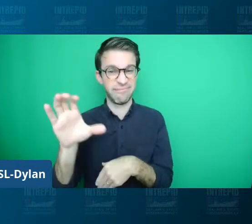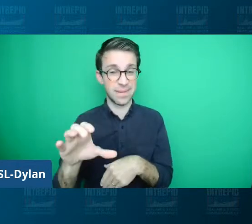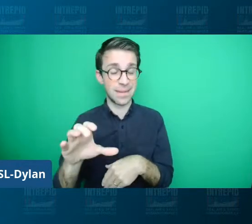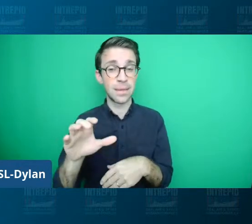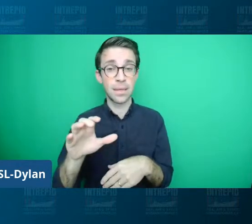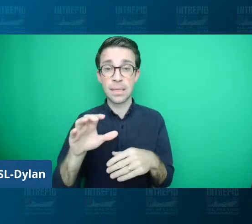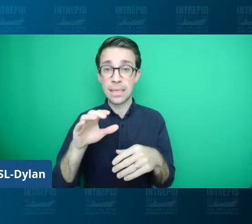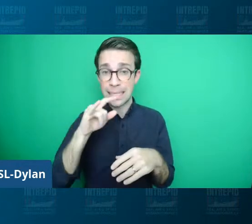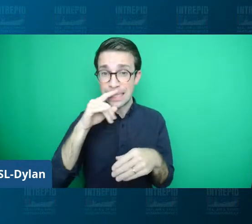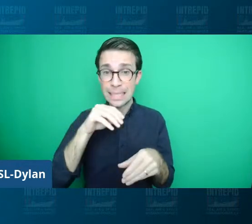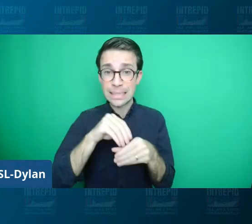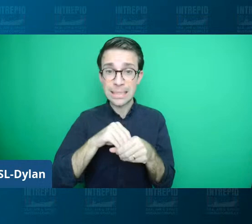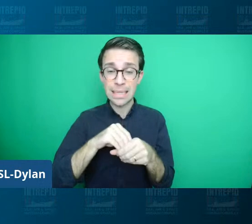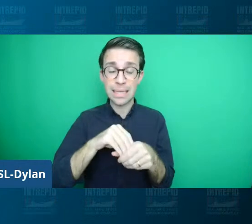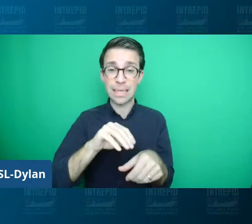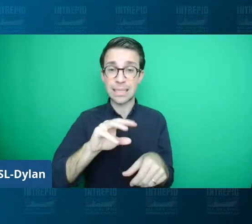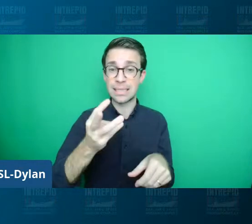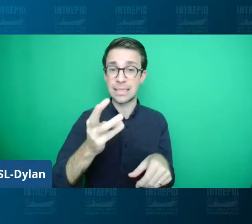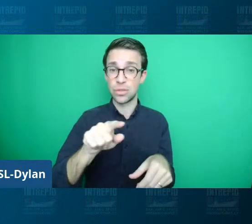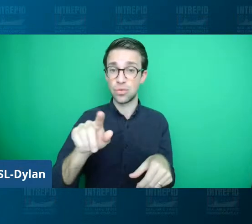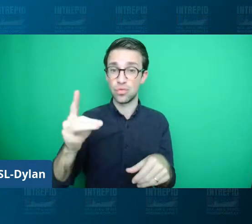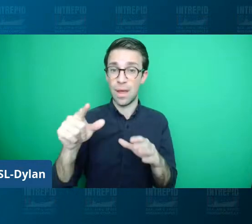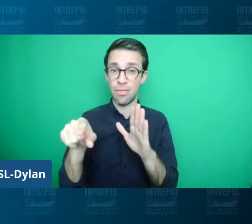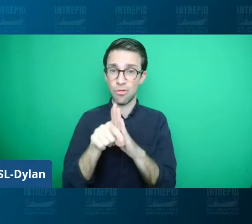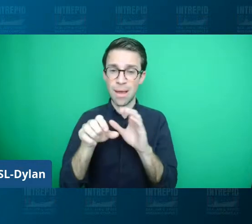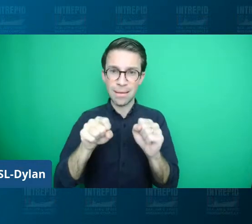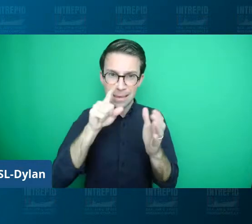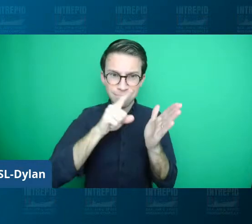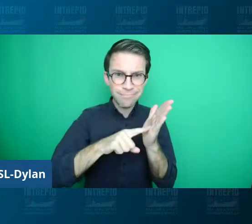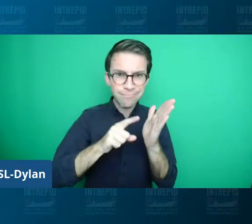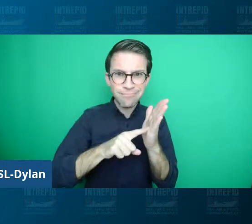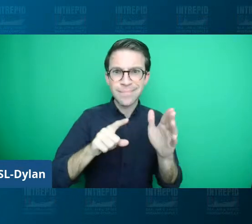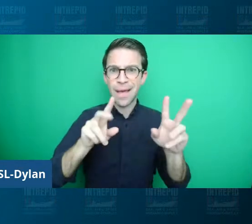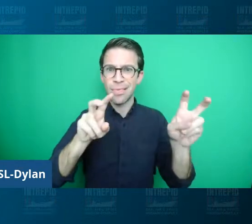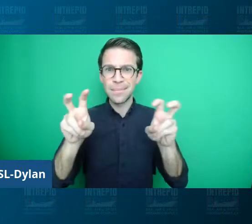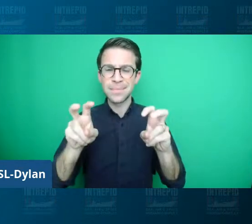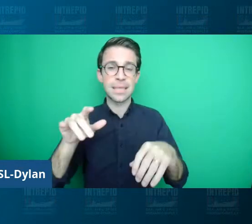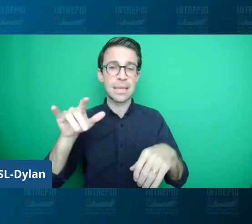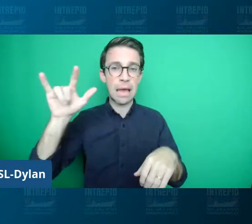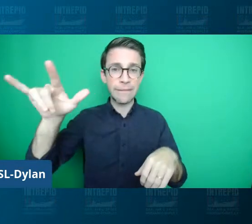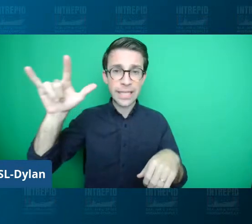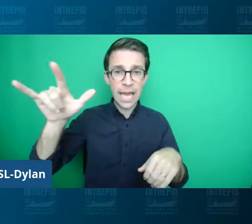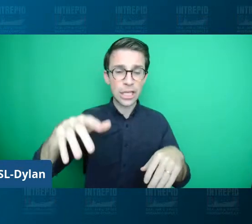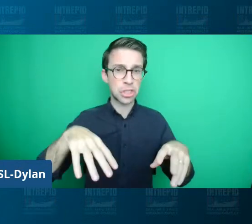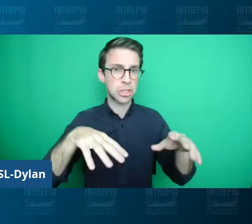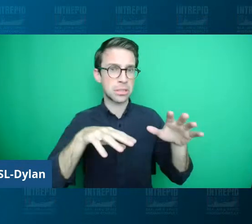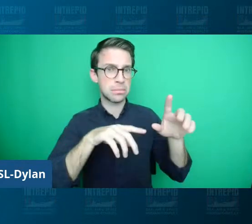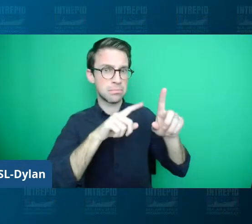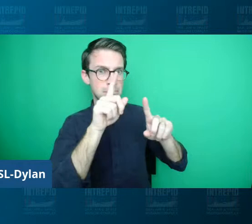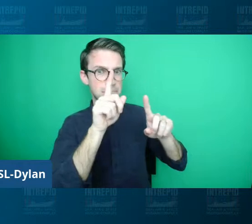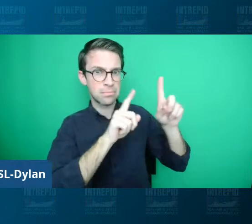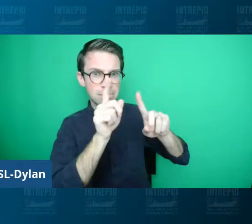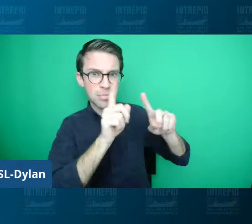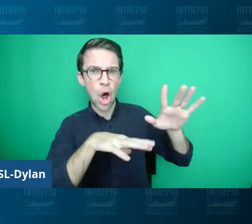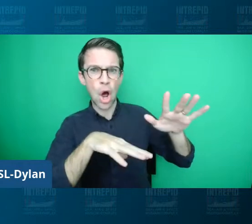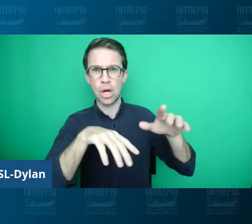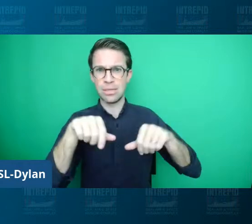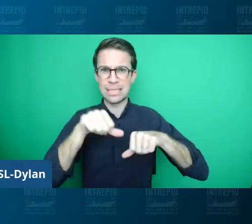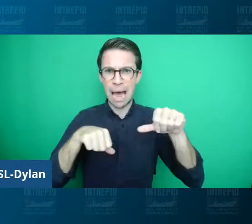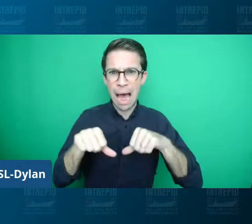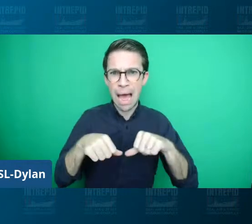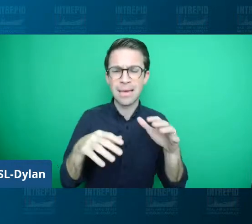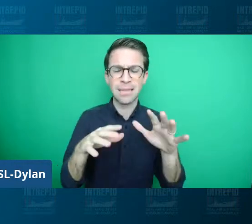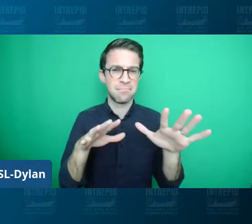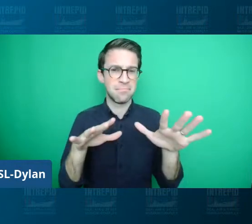can explore themes just like what we saw today here: engineering, aviation, and space science. So you can request a program for your class today